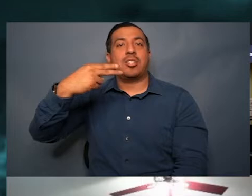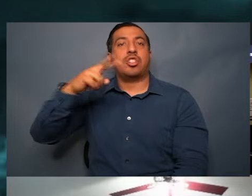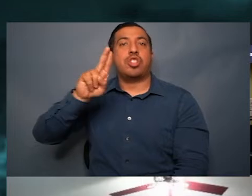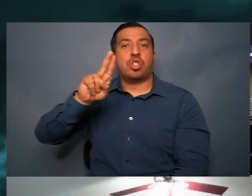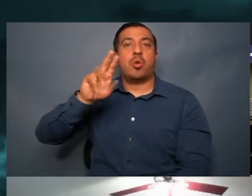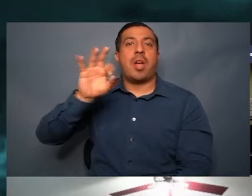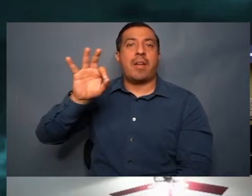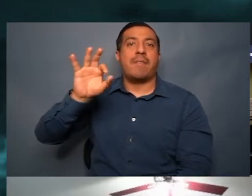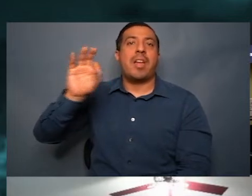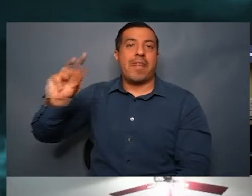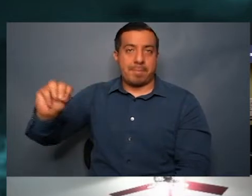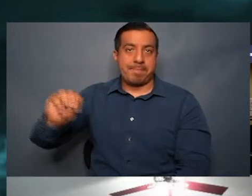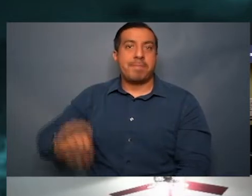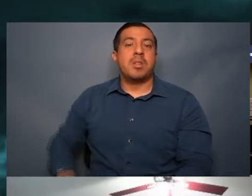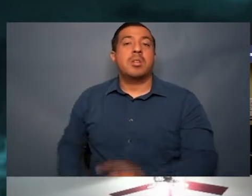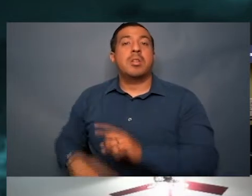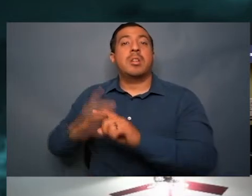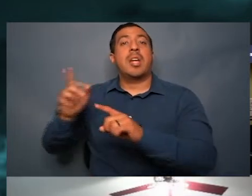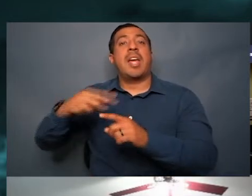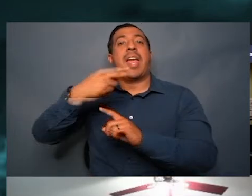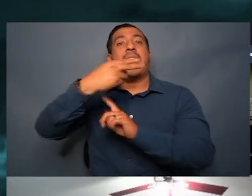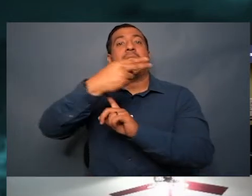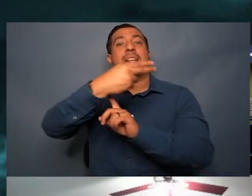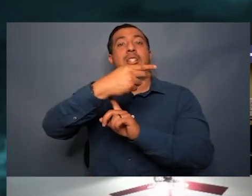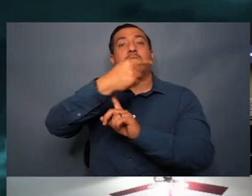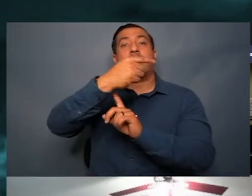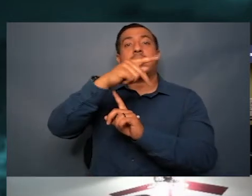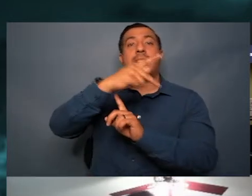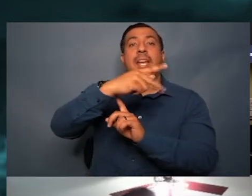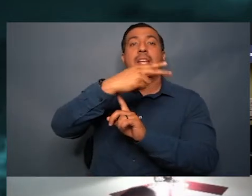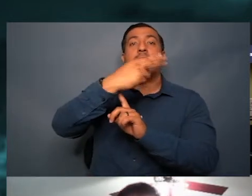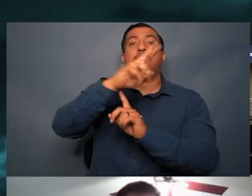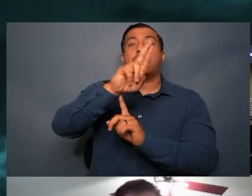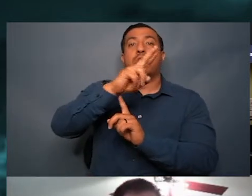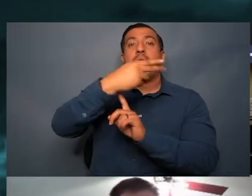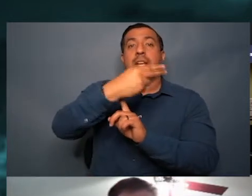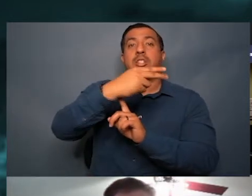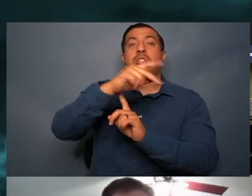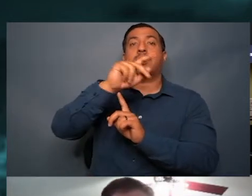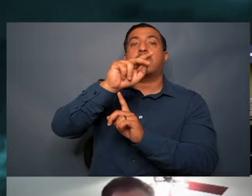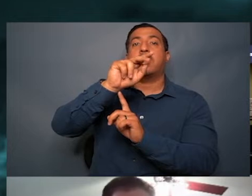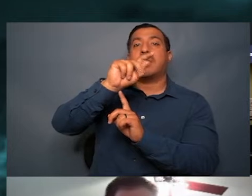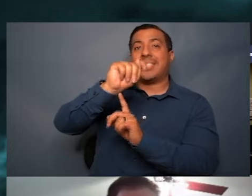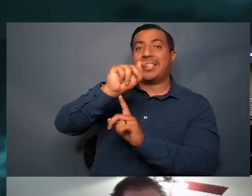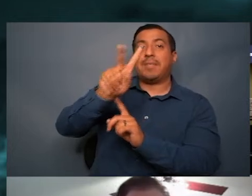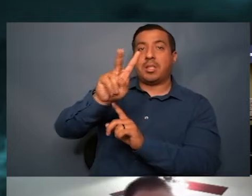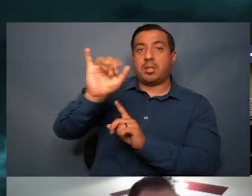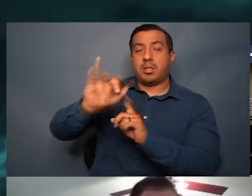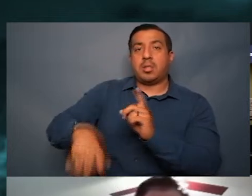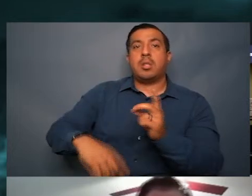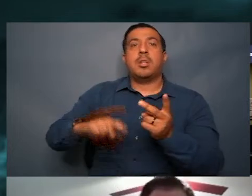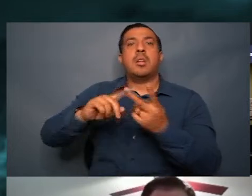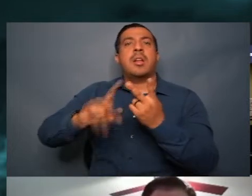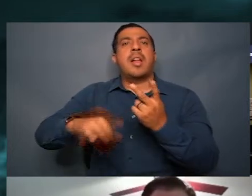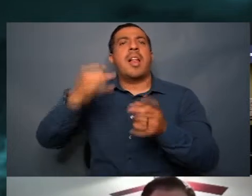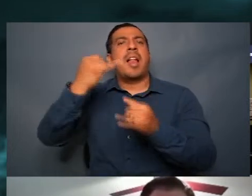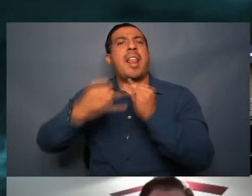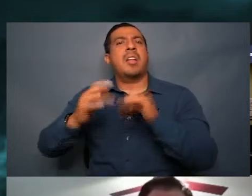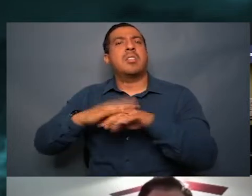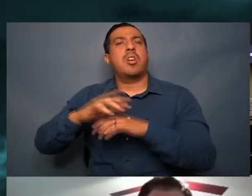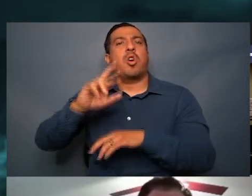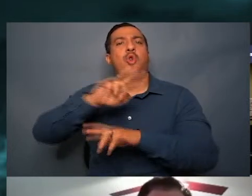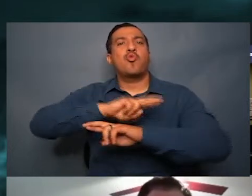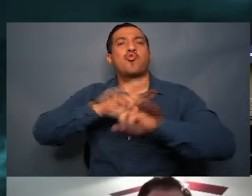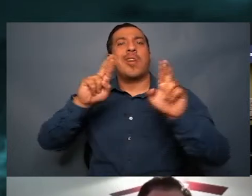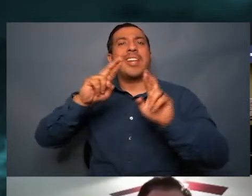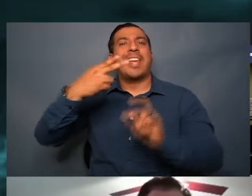And then also on KUHT TV, channel 8.5. And then lastly, they are on the